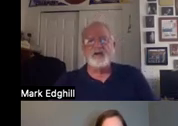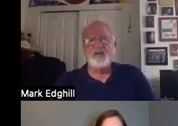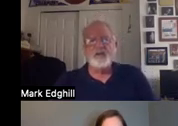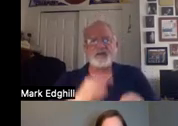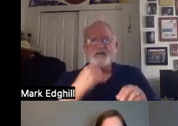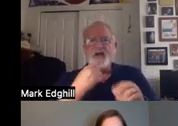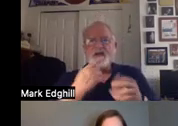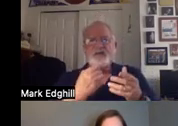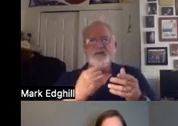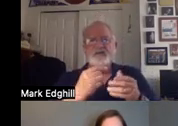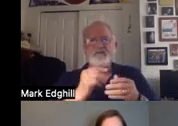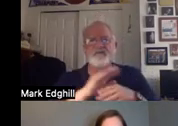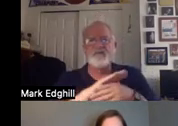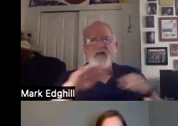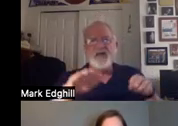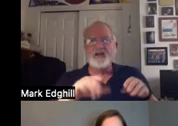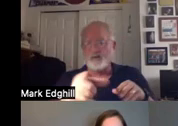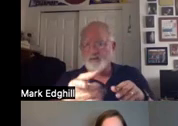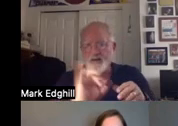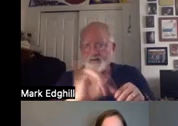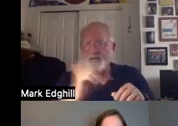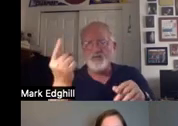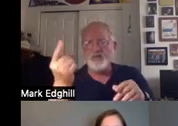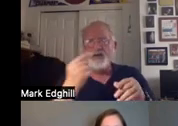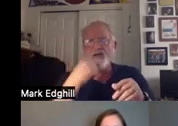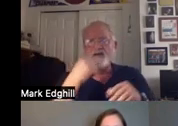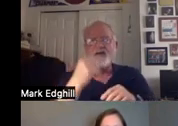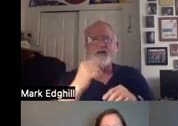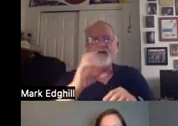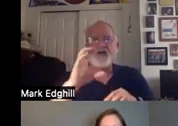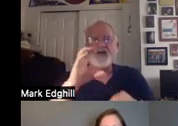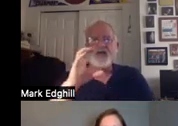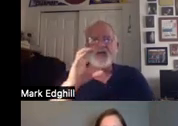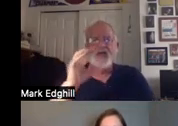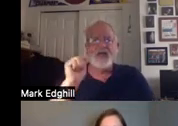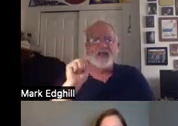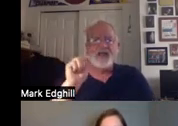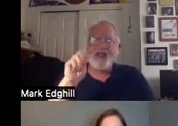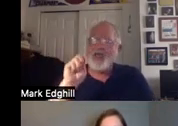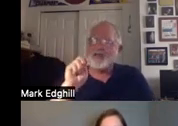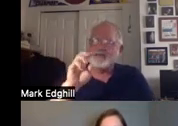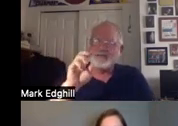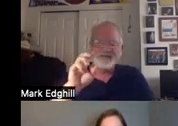And it's not just flat. It's like. And it's not just flat.